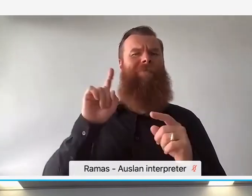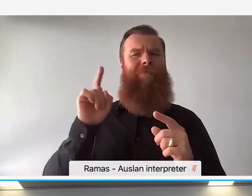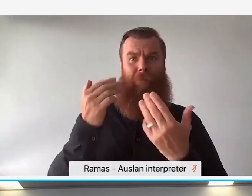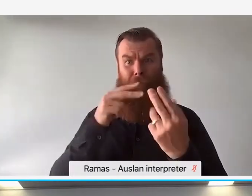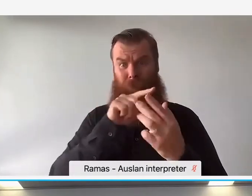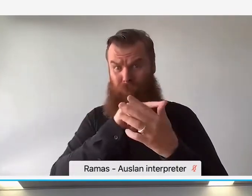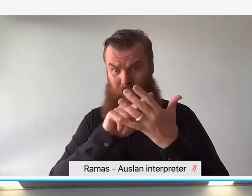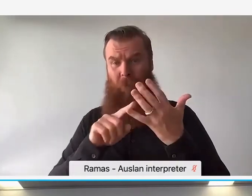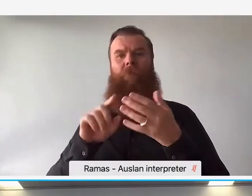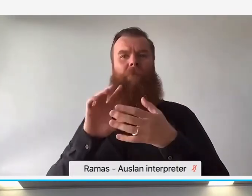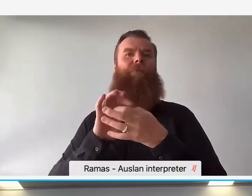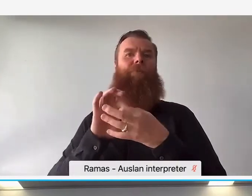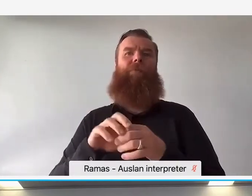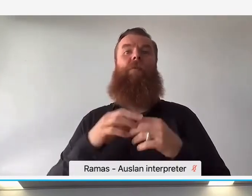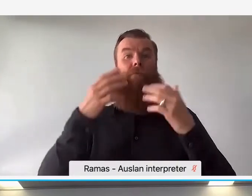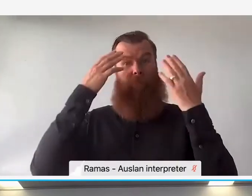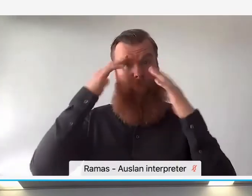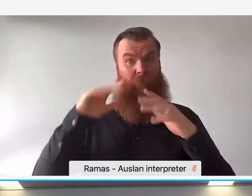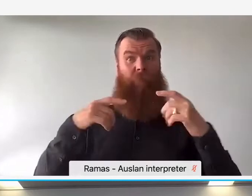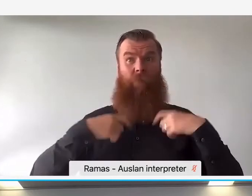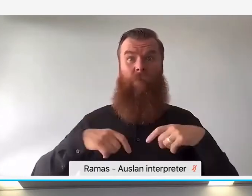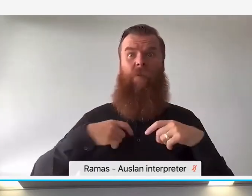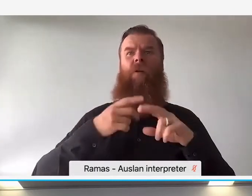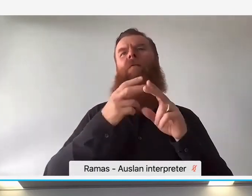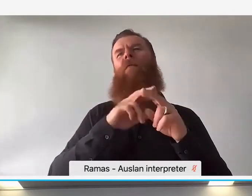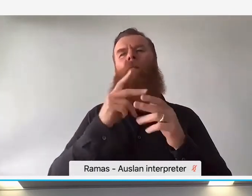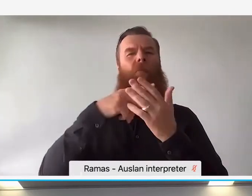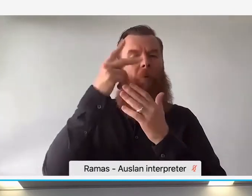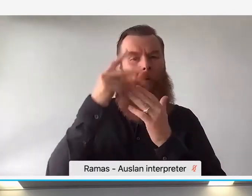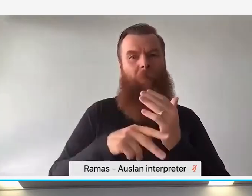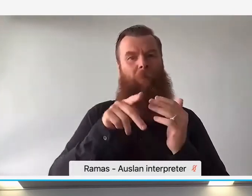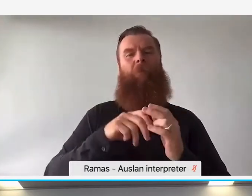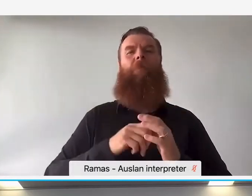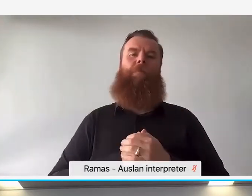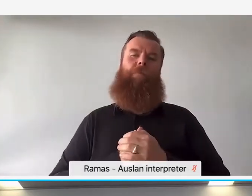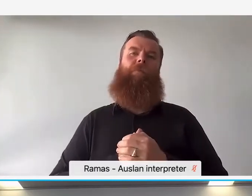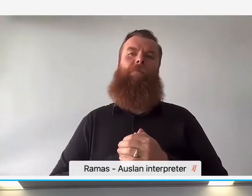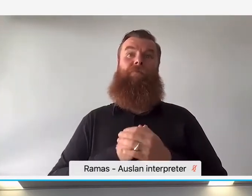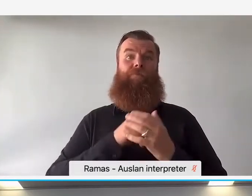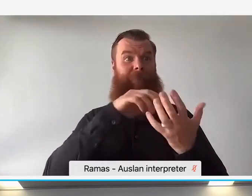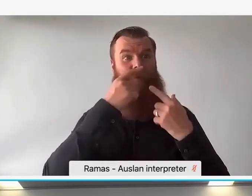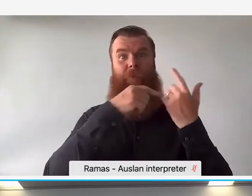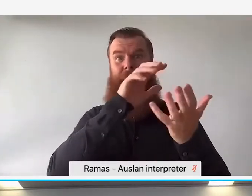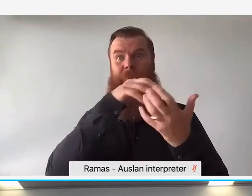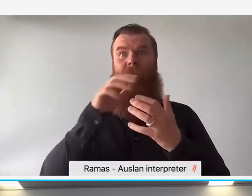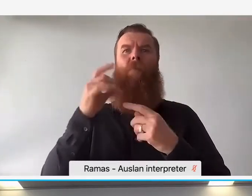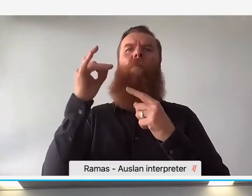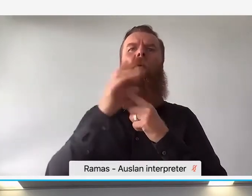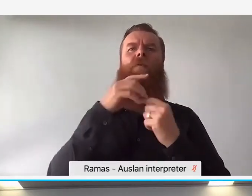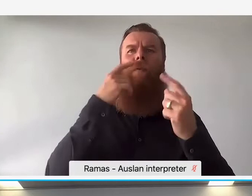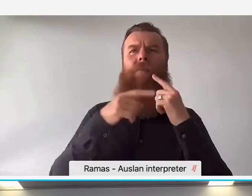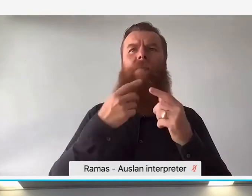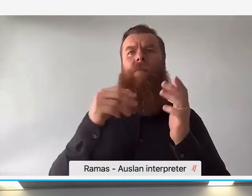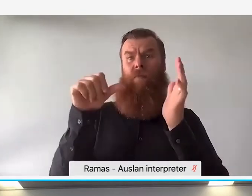and welfare components of the scheme. It includes gathering key information, including financial information,